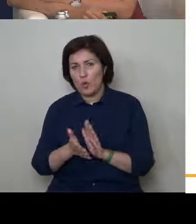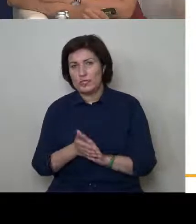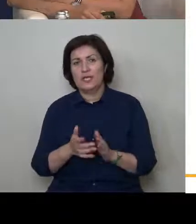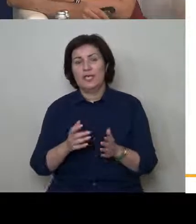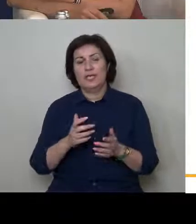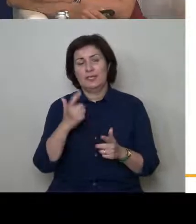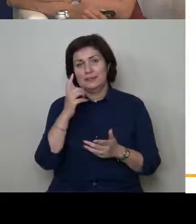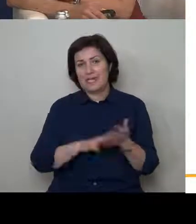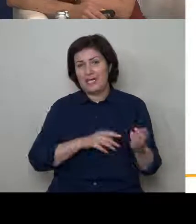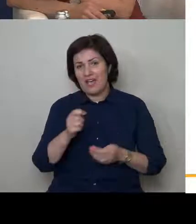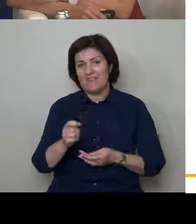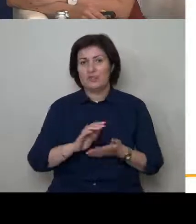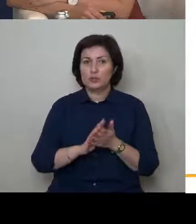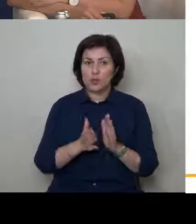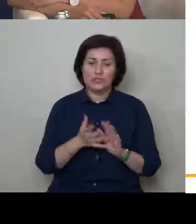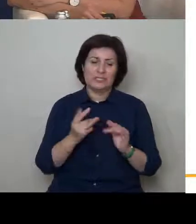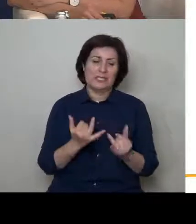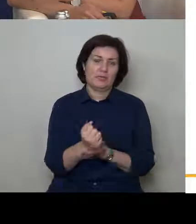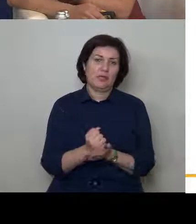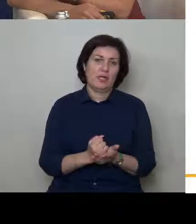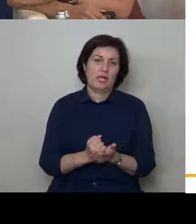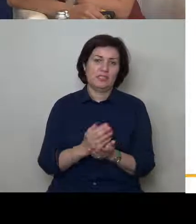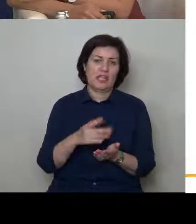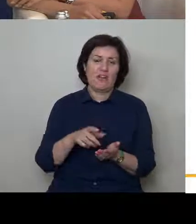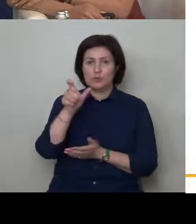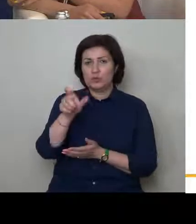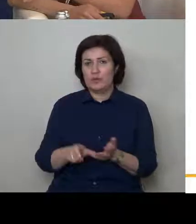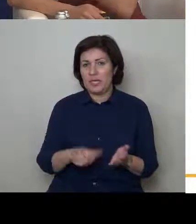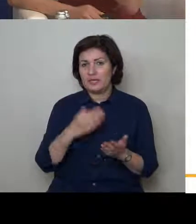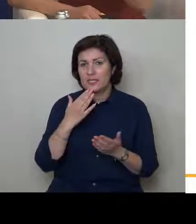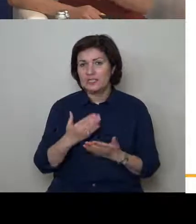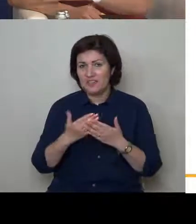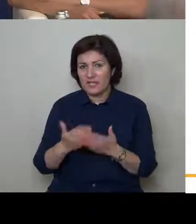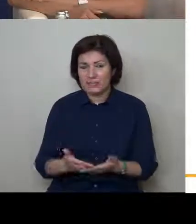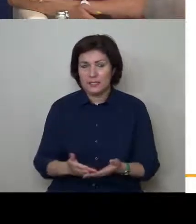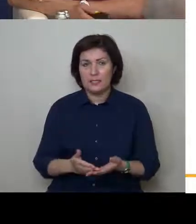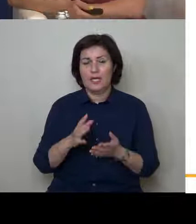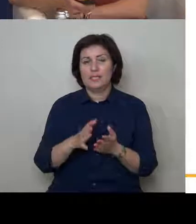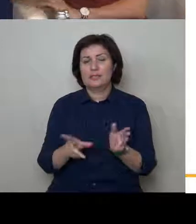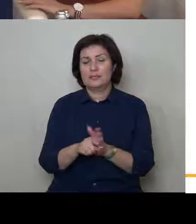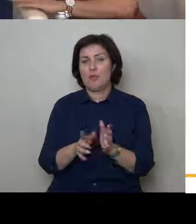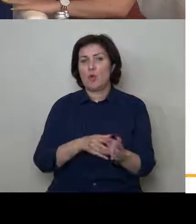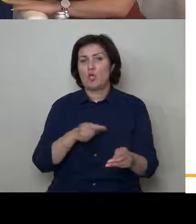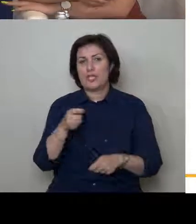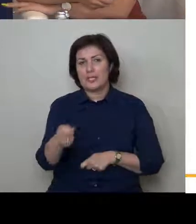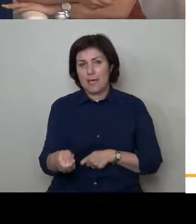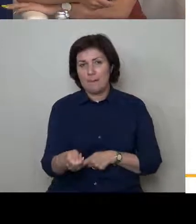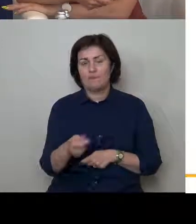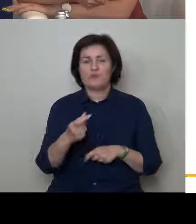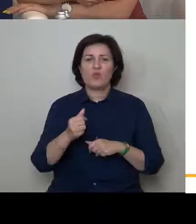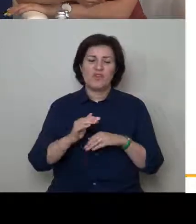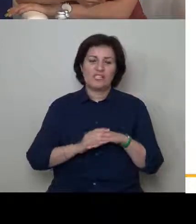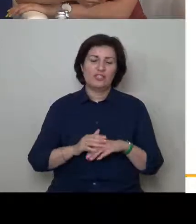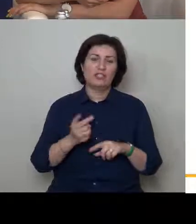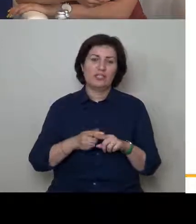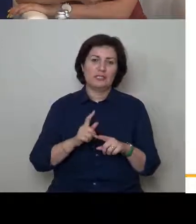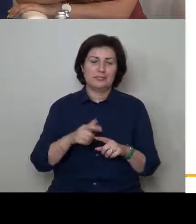It would not cover the consent agreements because this is what the subject should